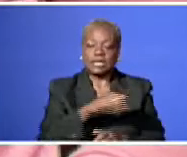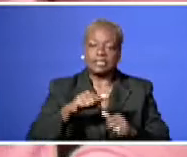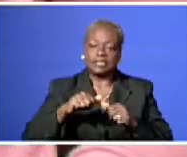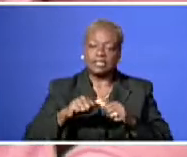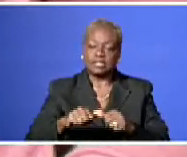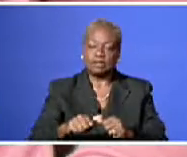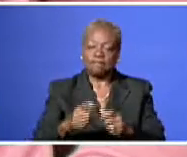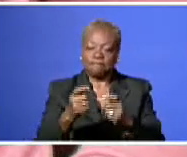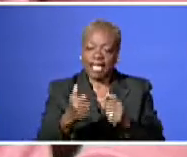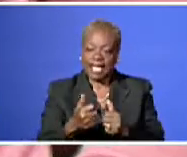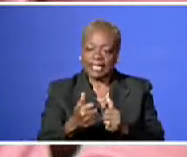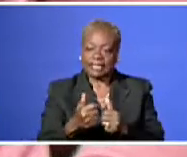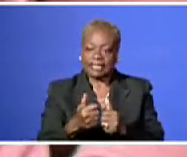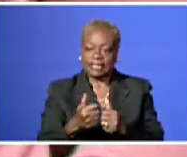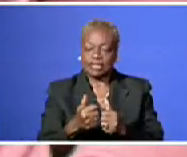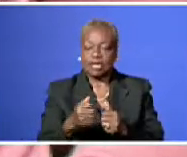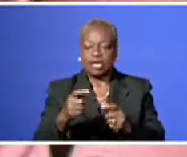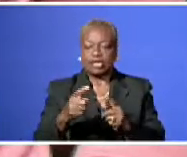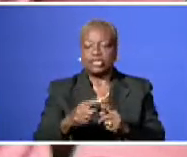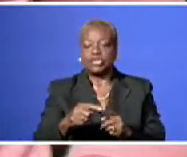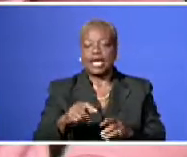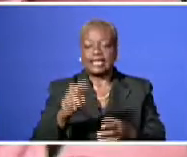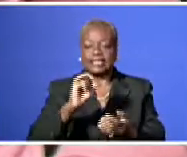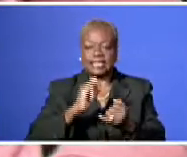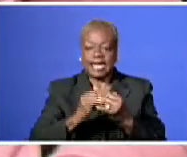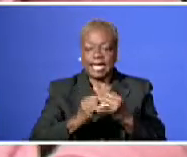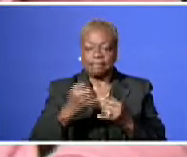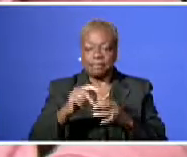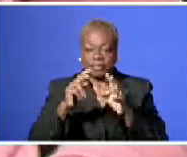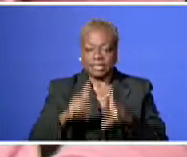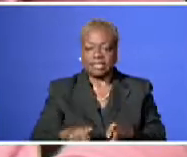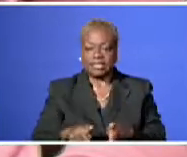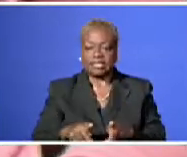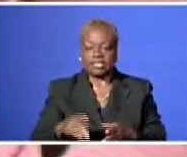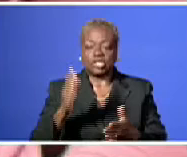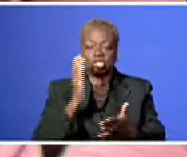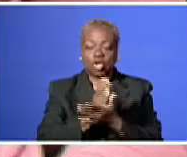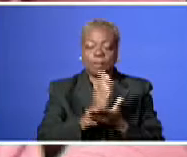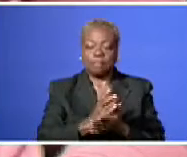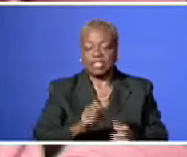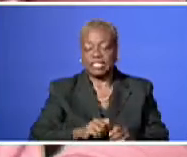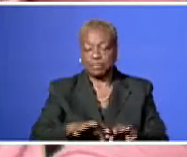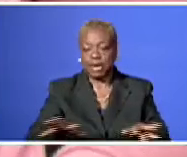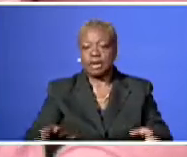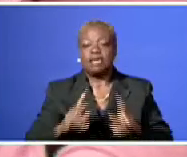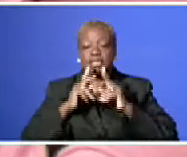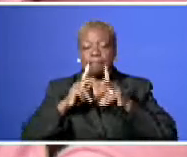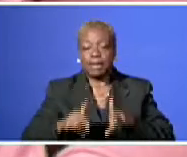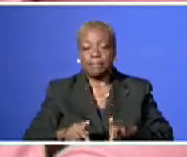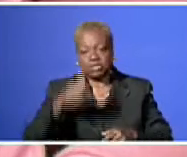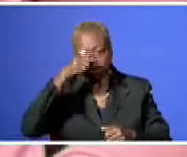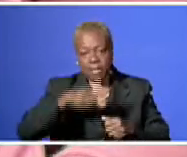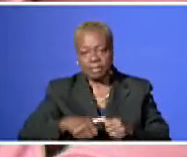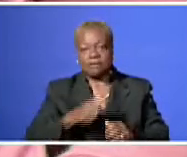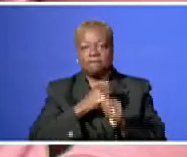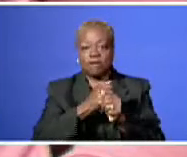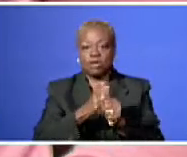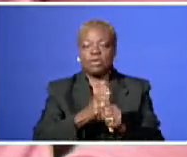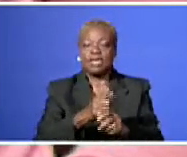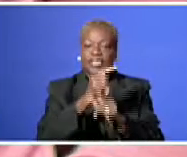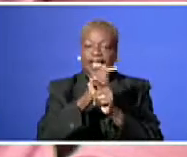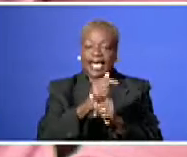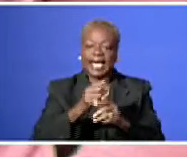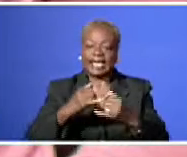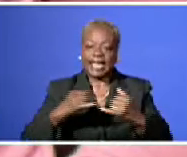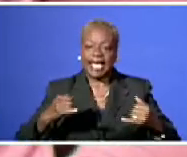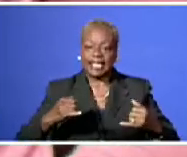risk, mitigating the further spread. Now, as the number of cases spike, the public is reminded to follow the guidelines to prevent the